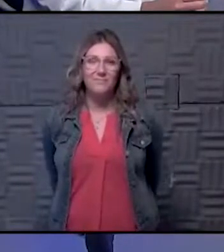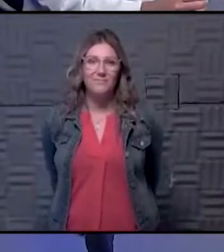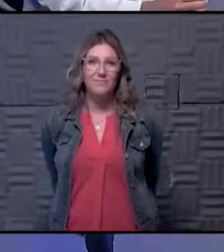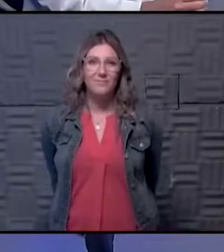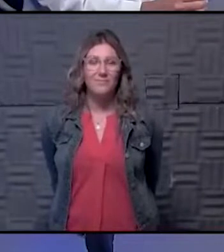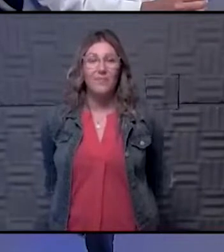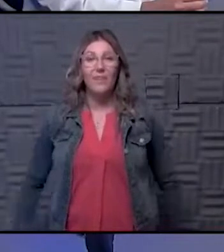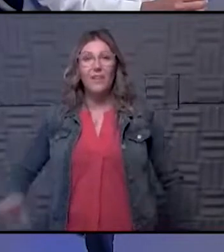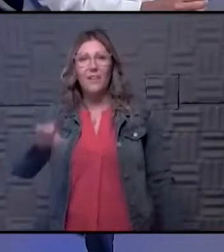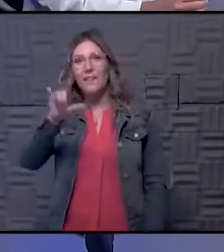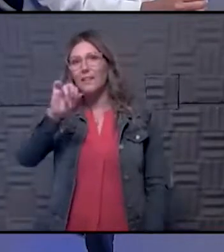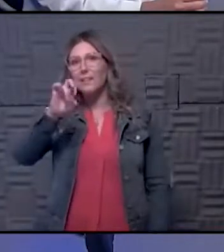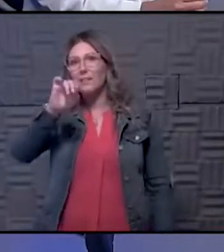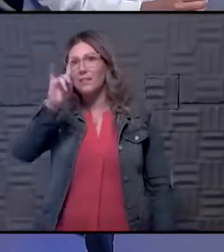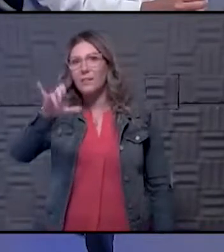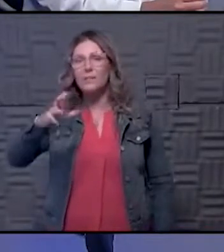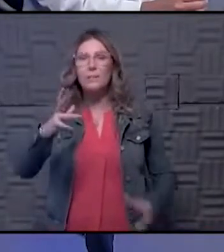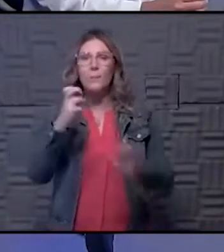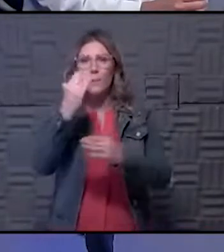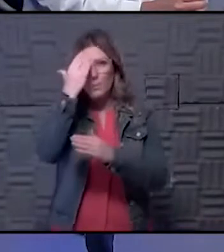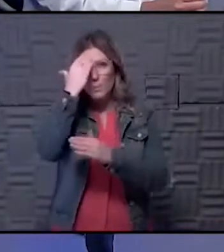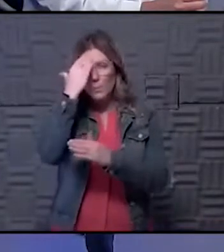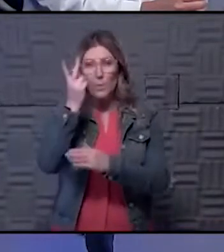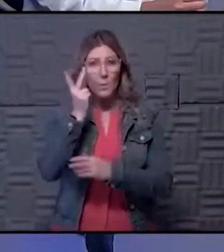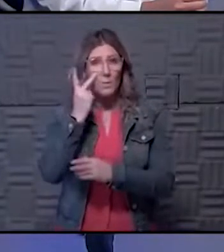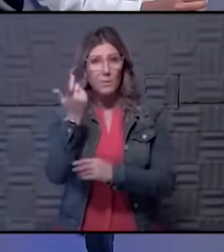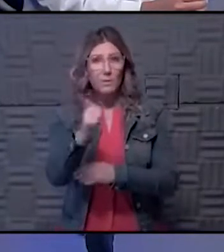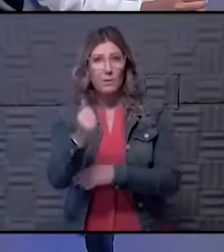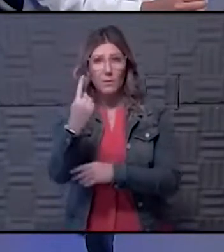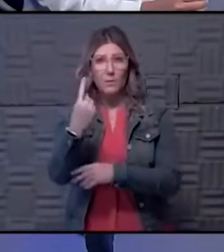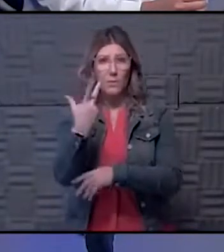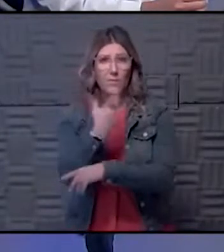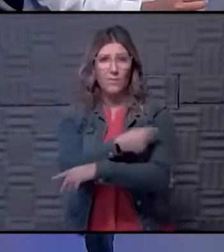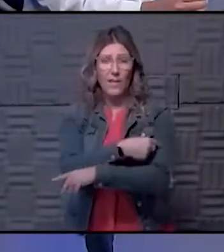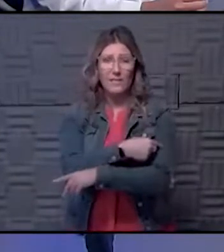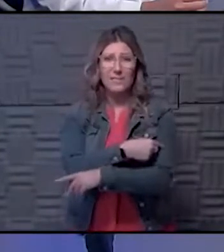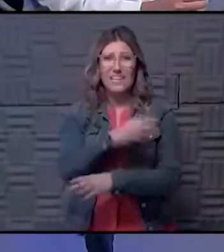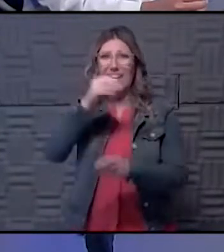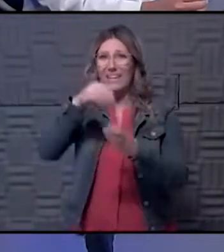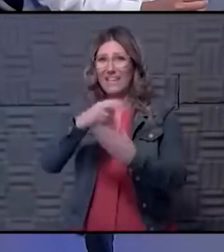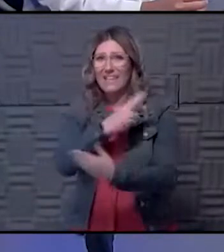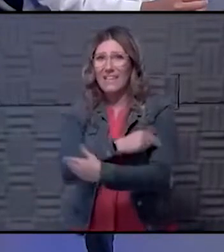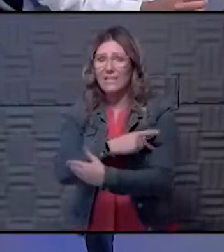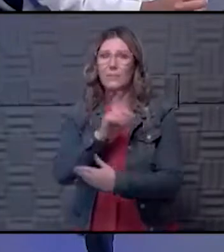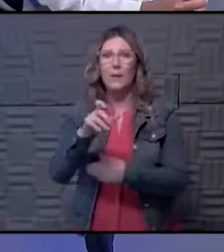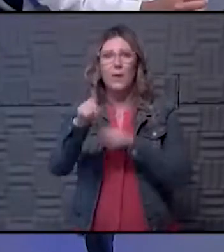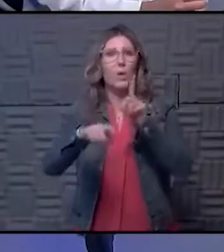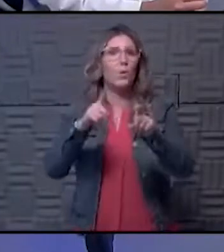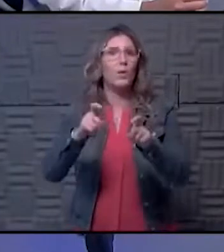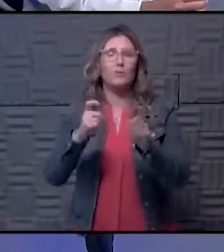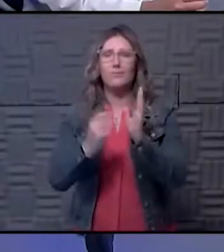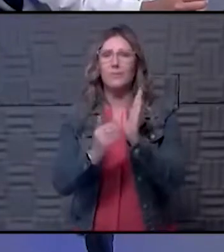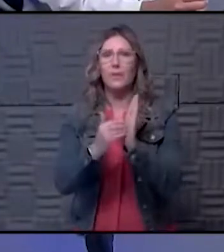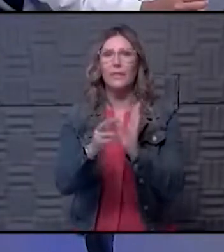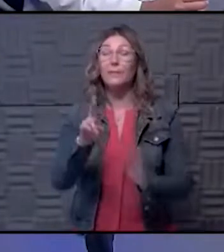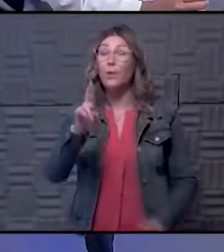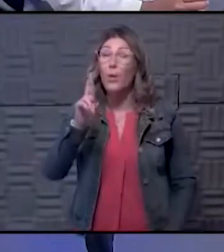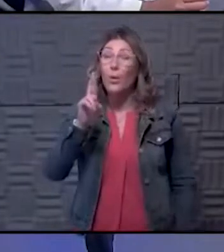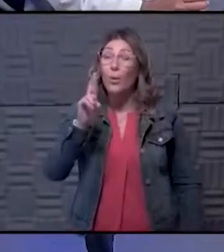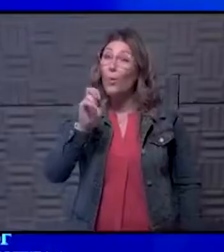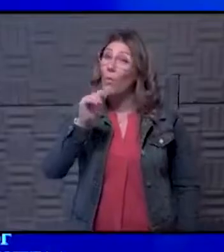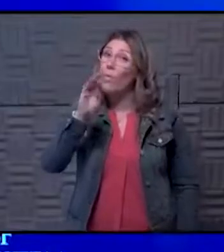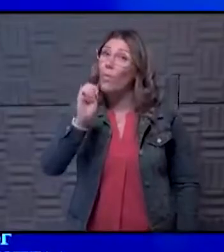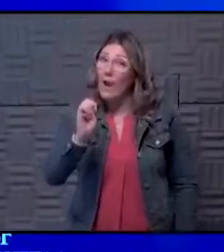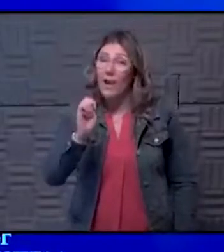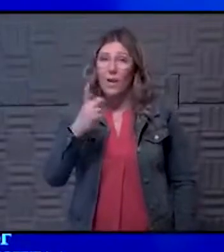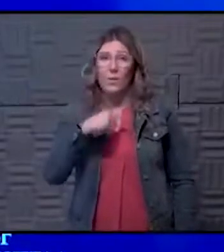Lindsay wants to know, are you seeing anyone vaccinated that's in the hospital? We get that question a lot. It's really, really rare. And we do